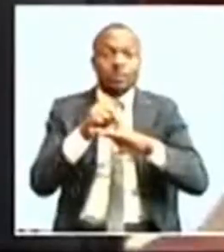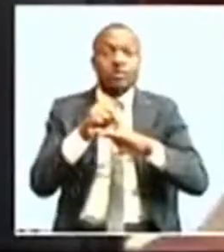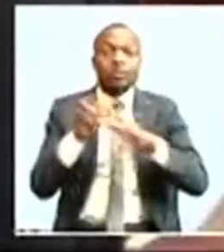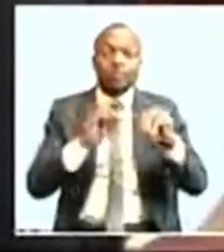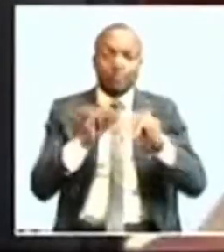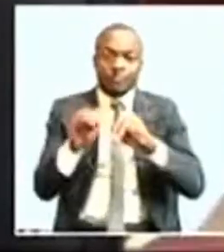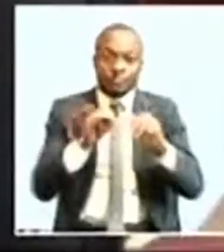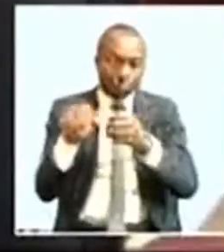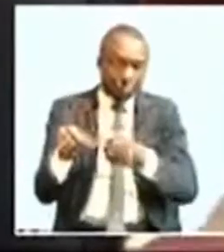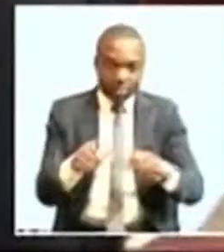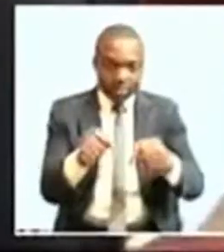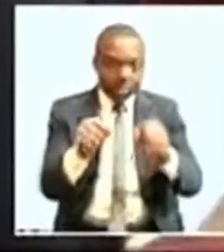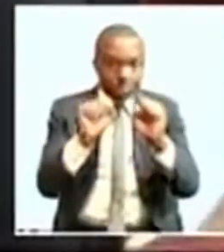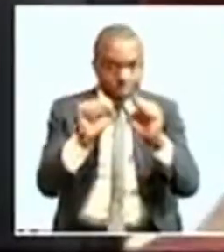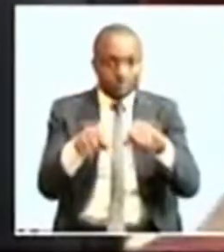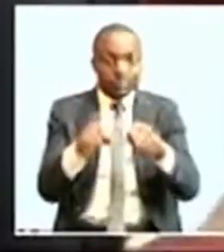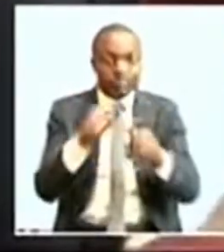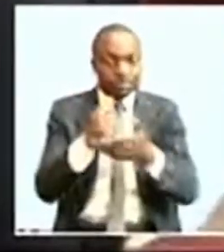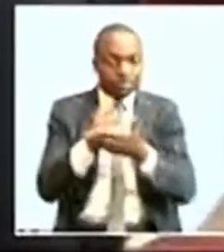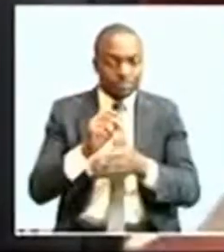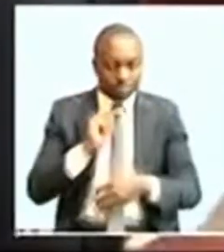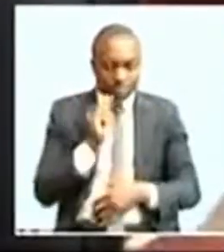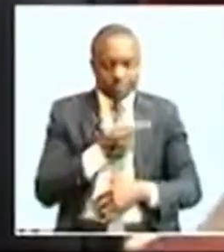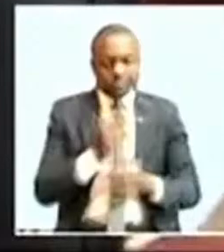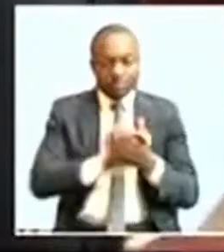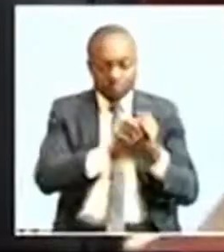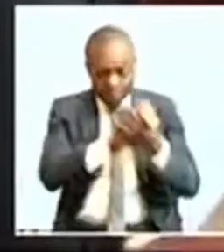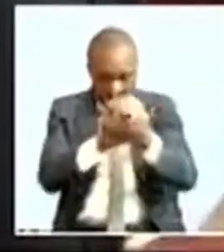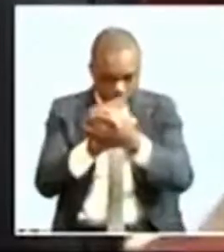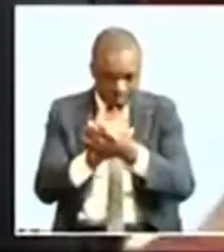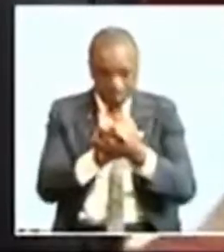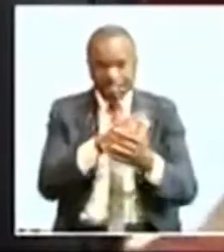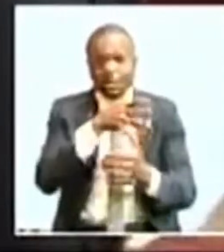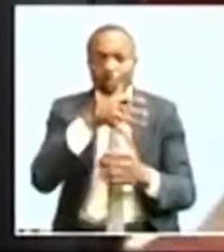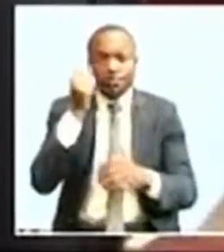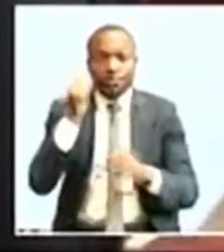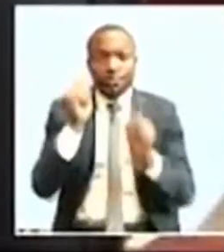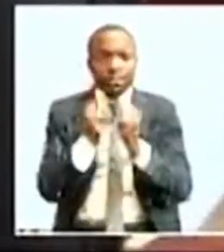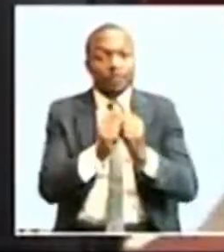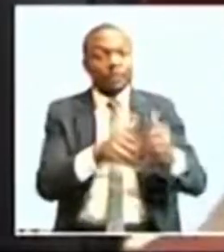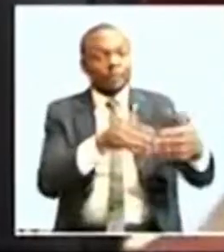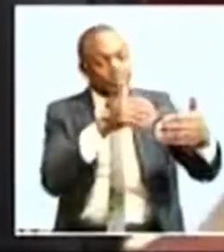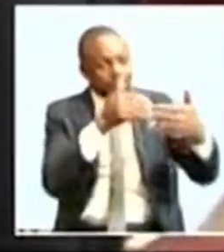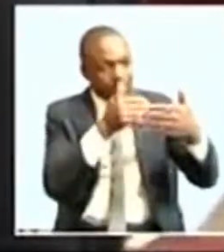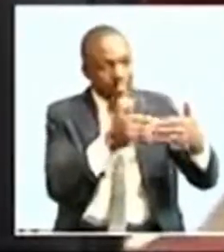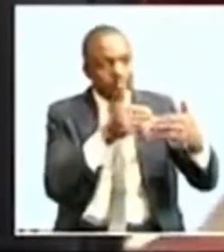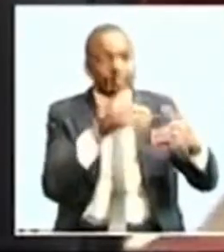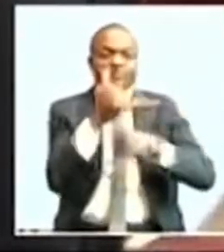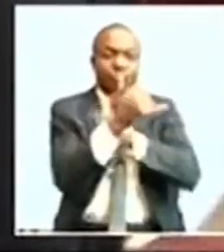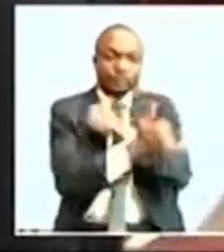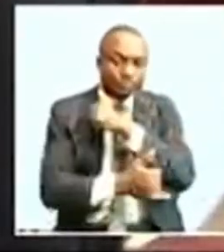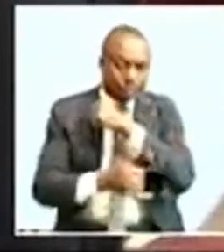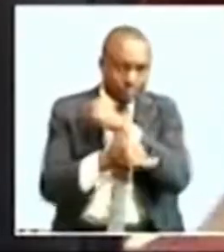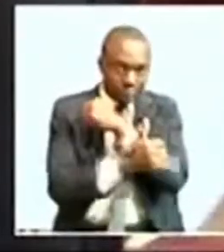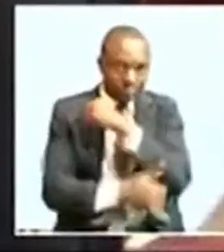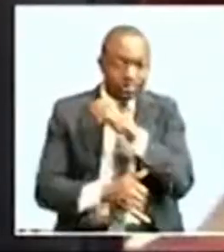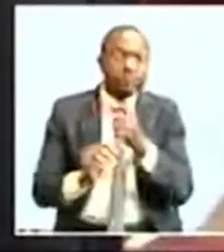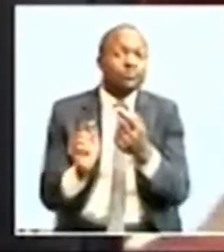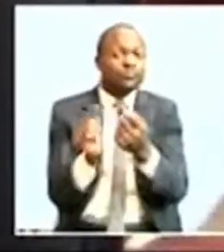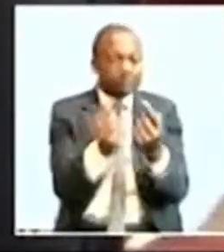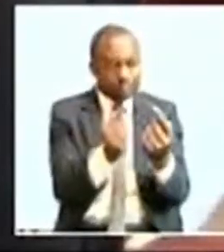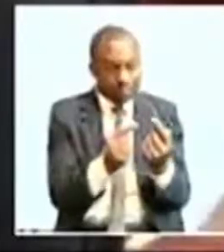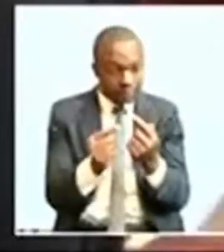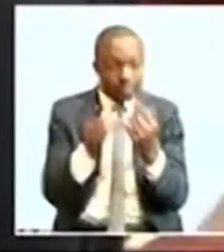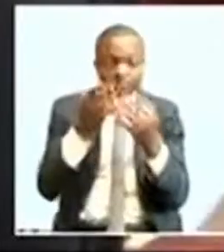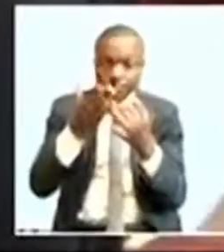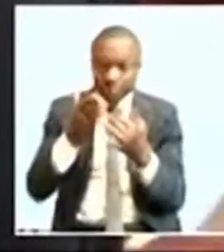systems that can then help us collaborate better with our neighboring countries, especially in instances where we have